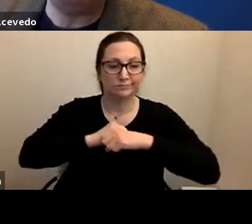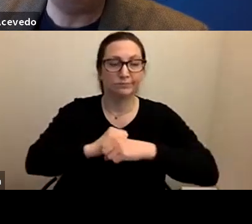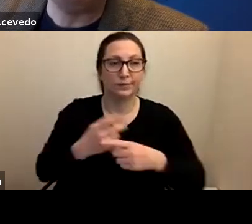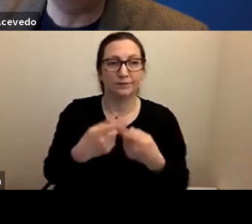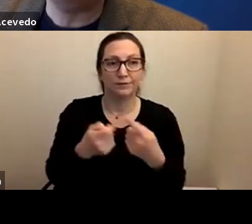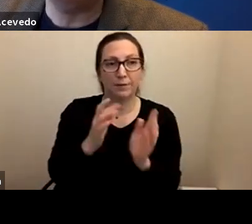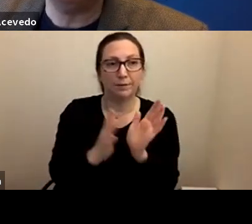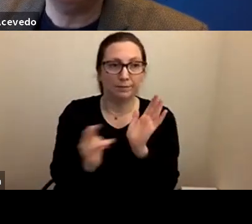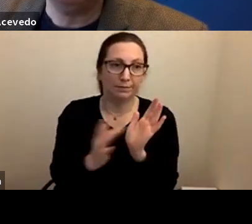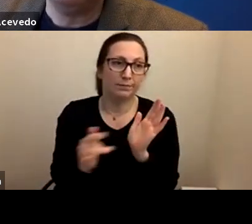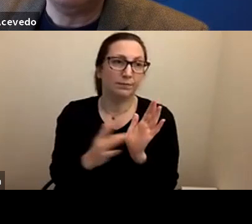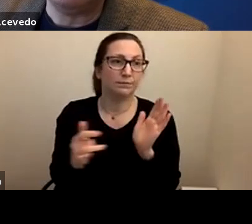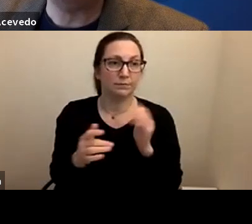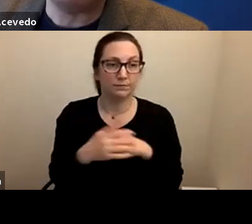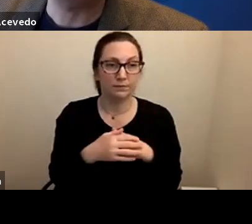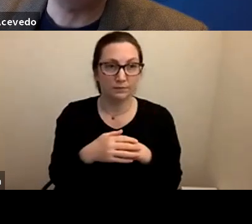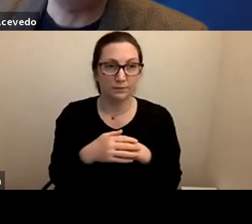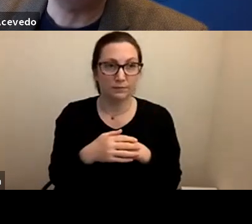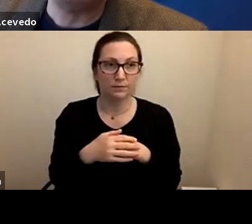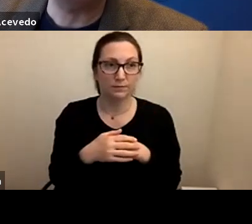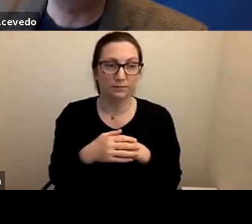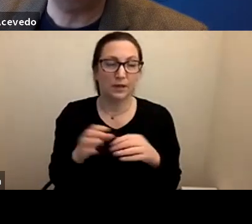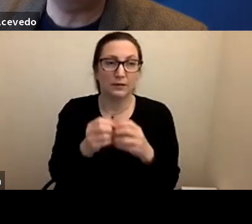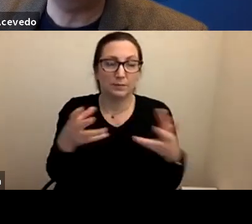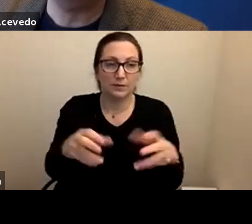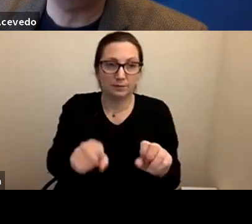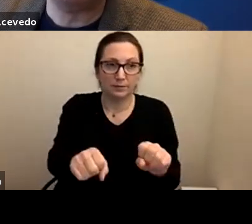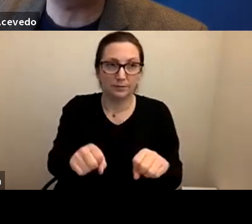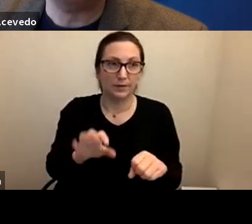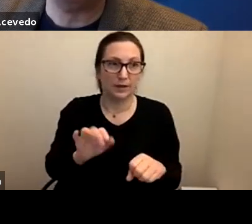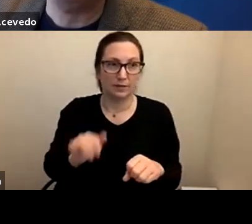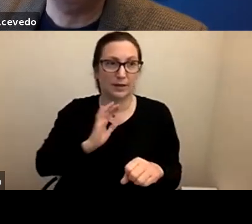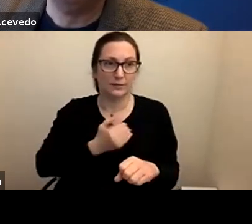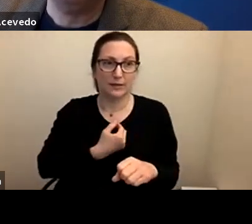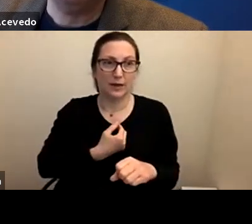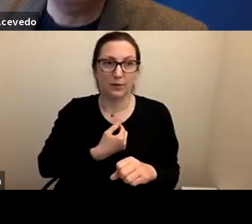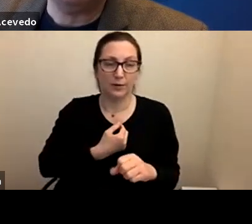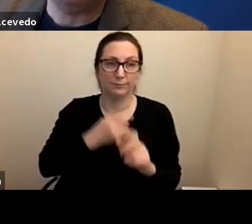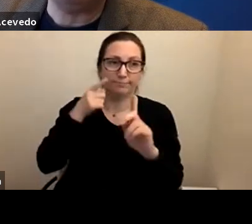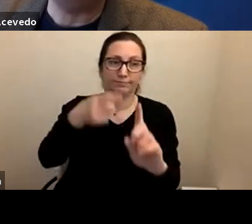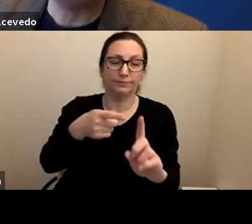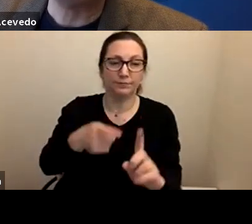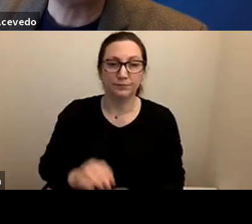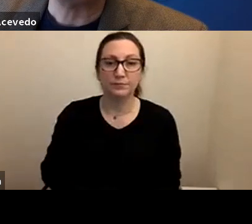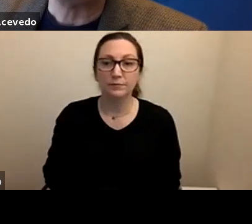and gaming proof as possible. That's going to be our eternal brass ring.